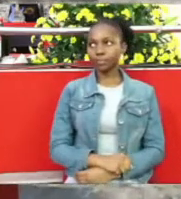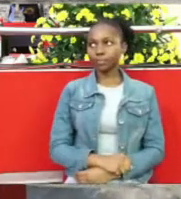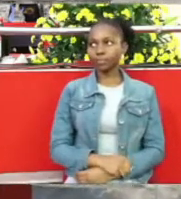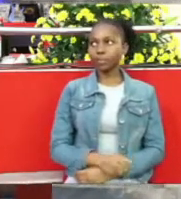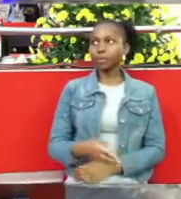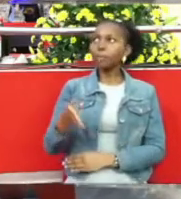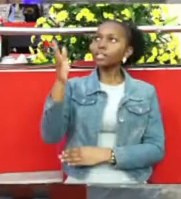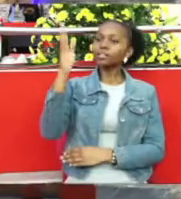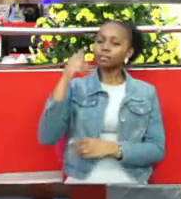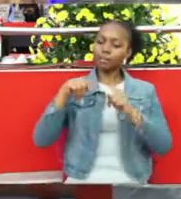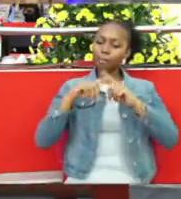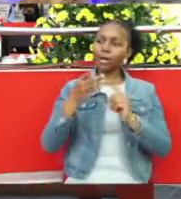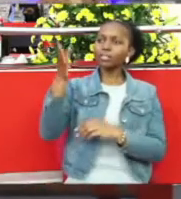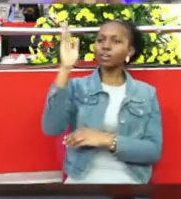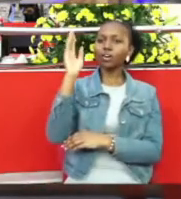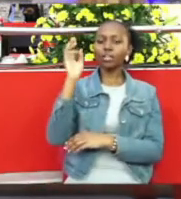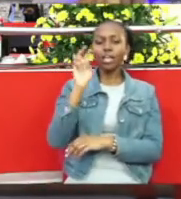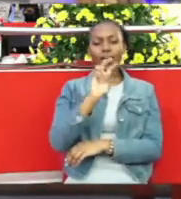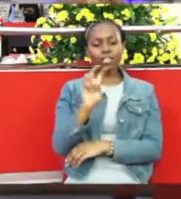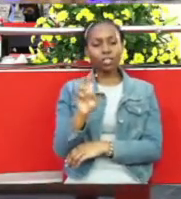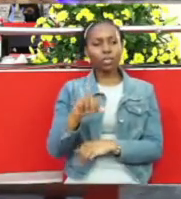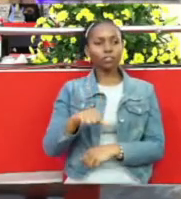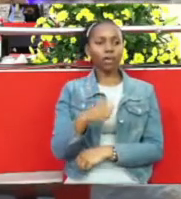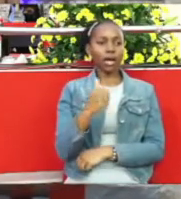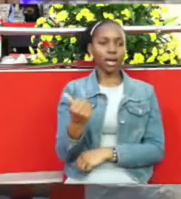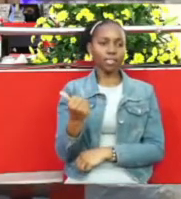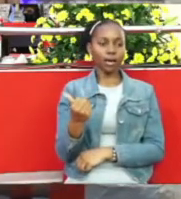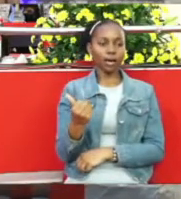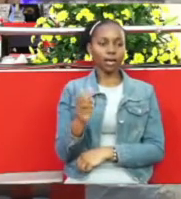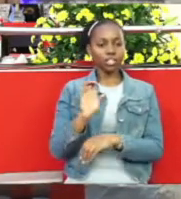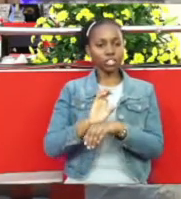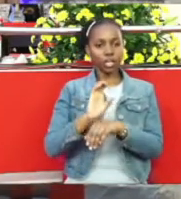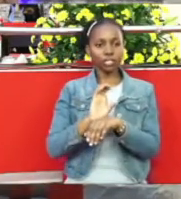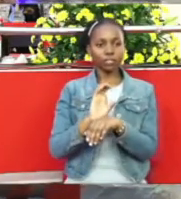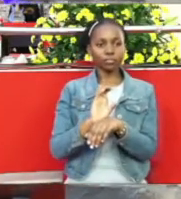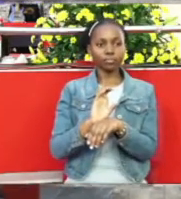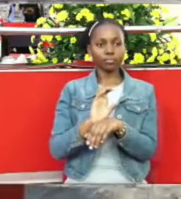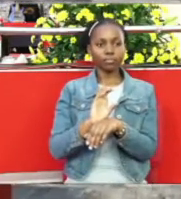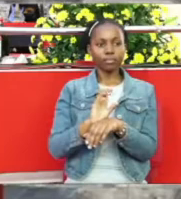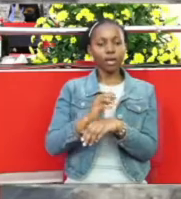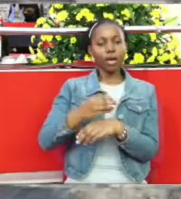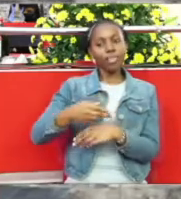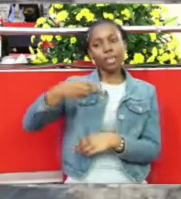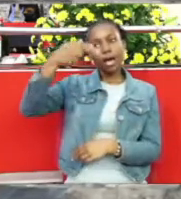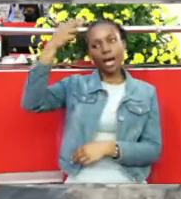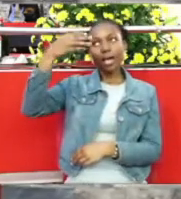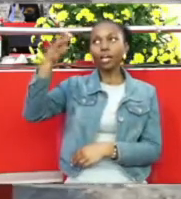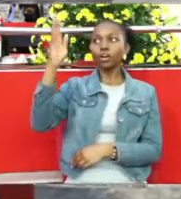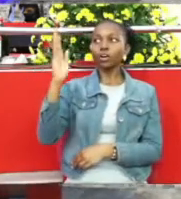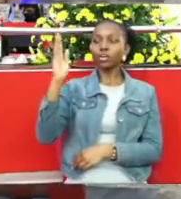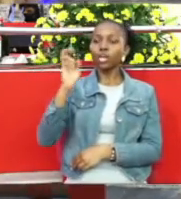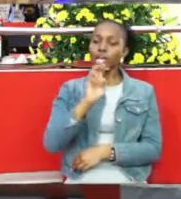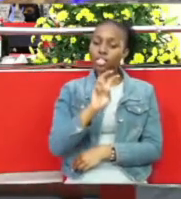for another type of temple. Lakini Mungu yuatafuta hekalu nyingine. The Most High God. Mungu mkuu. He is